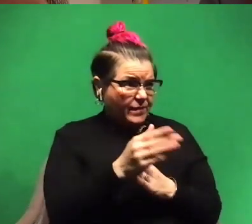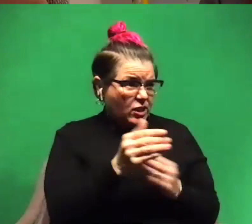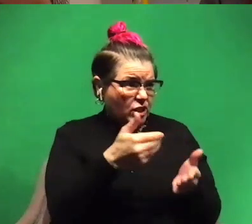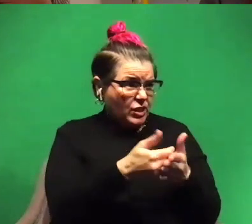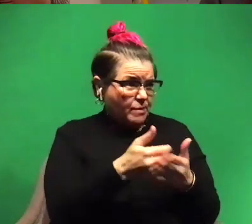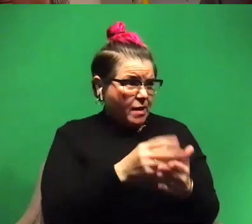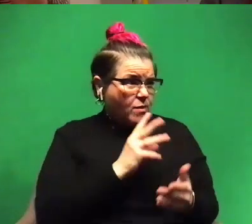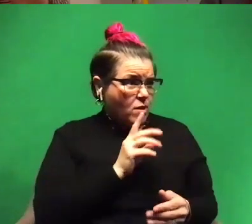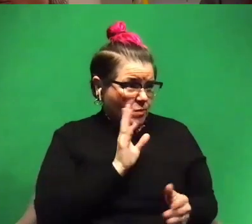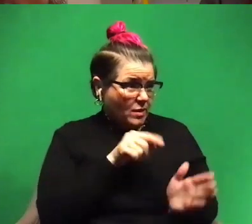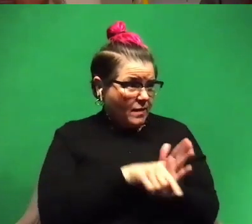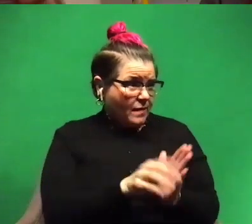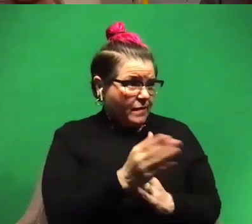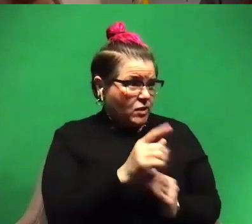water?